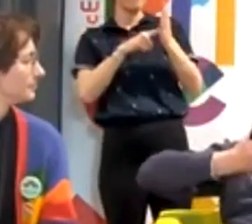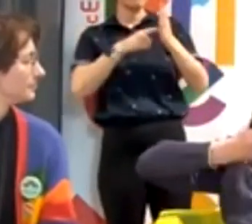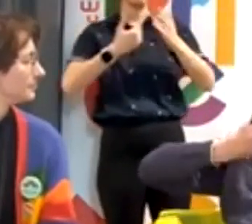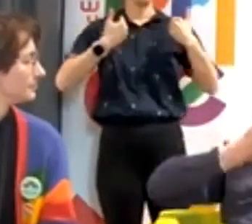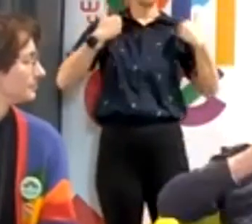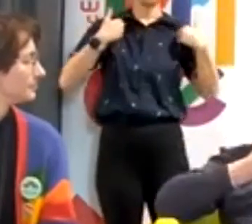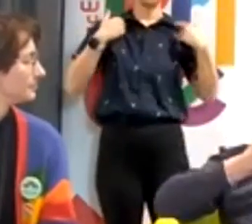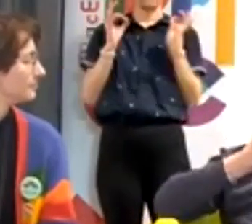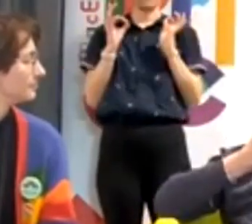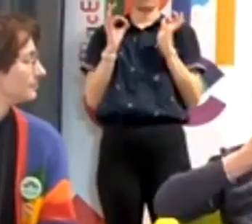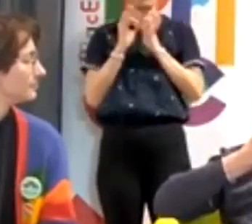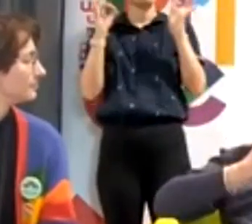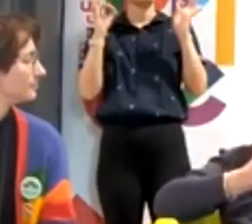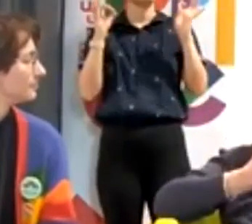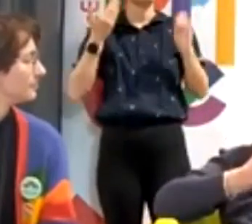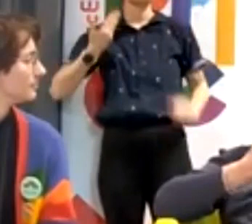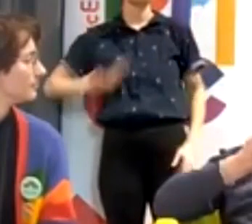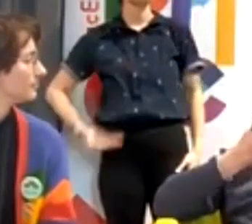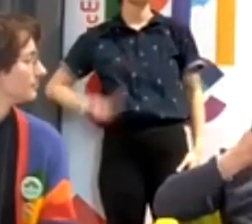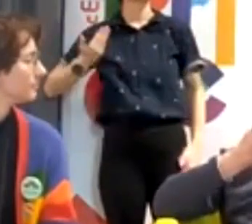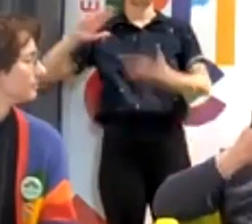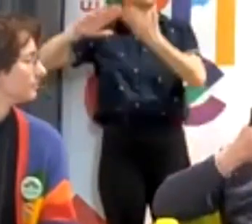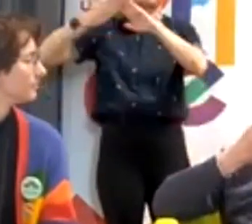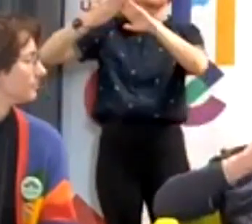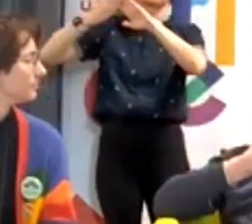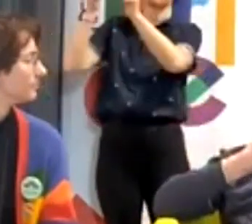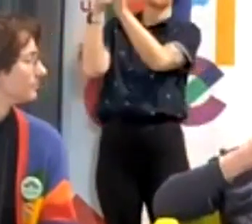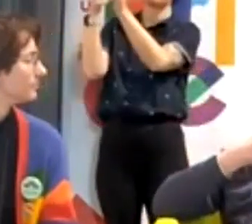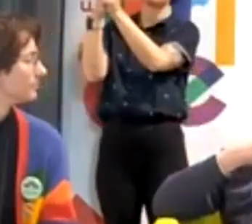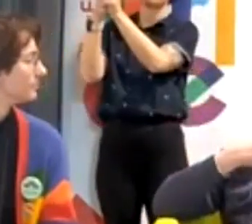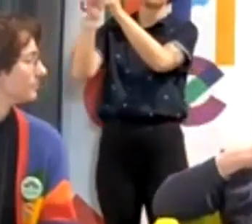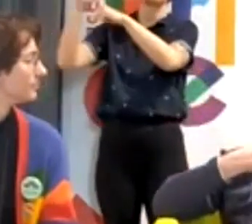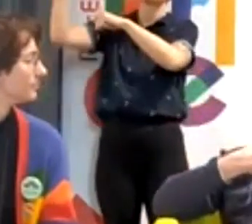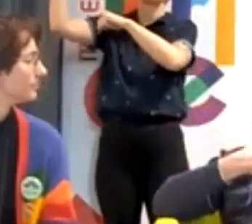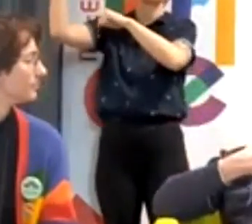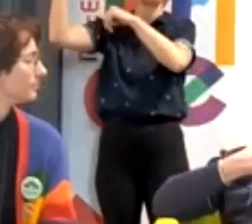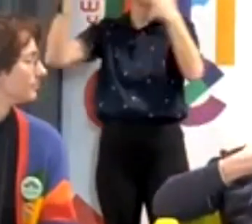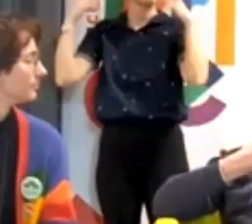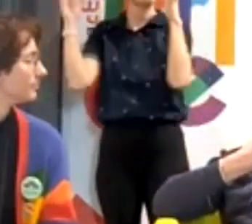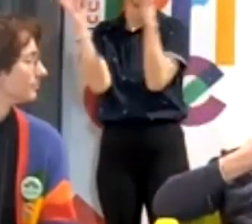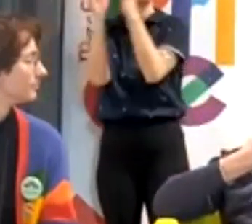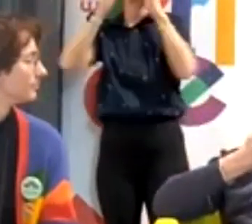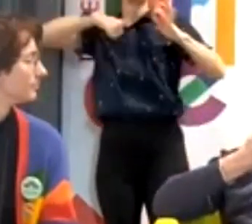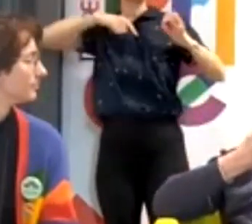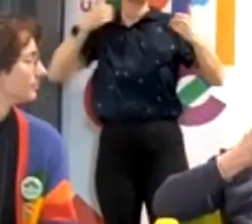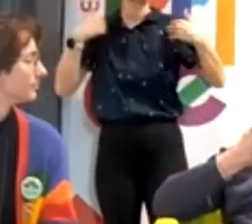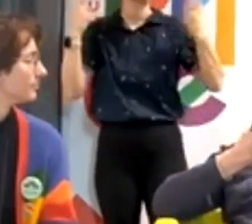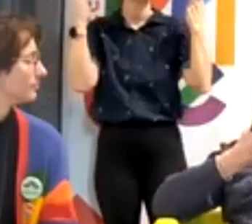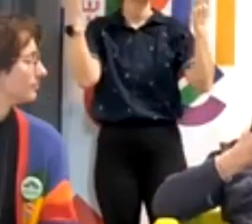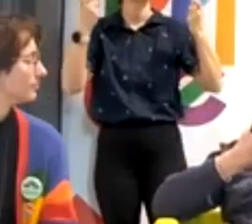the community has its worth, and our celebrations